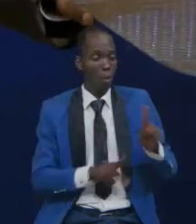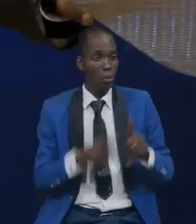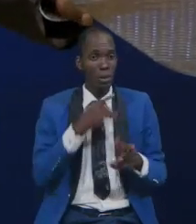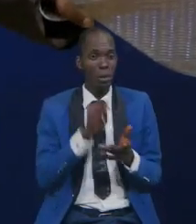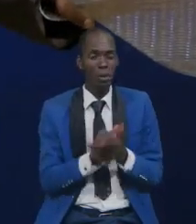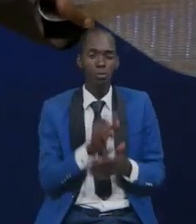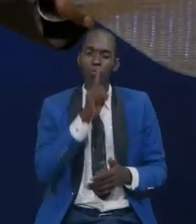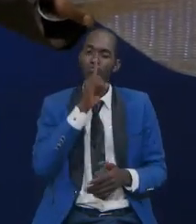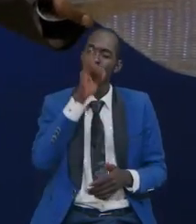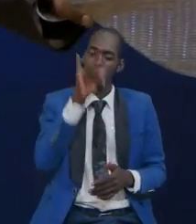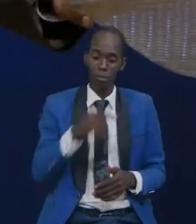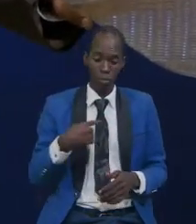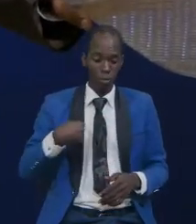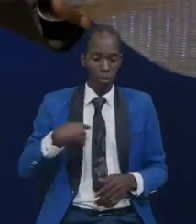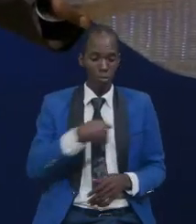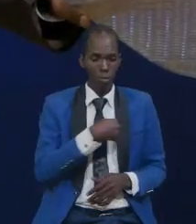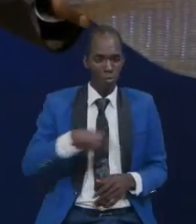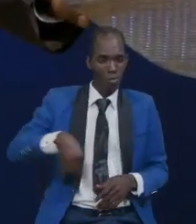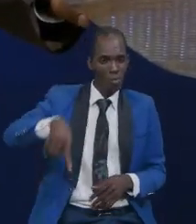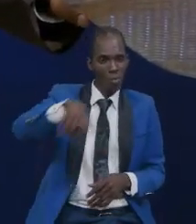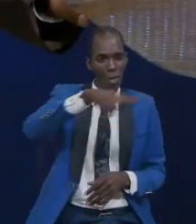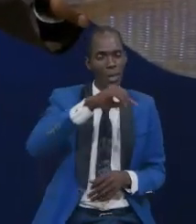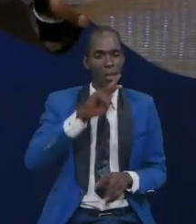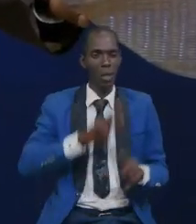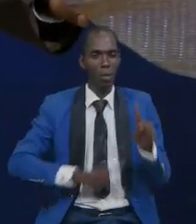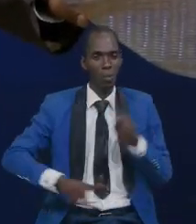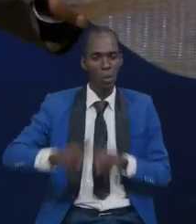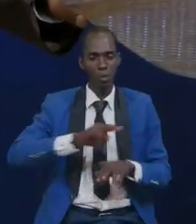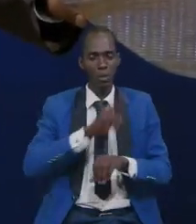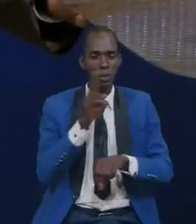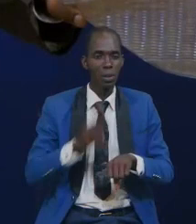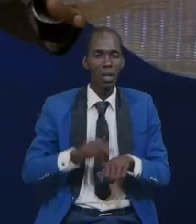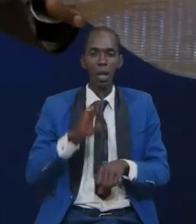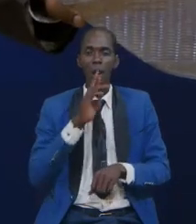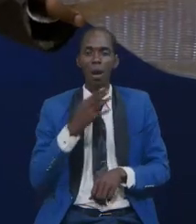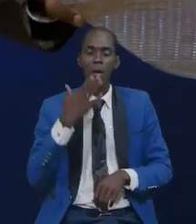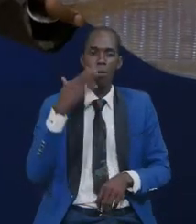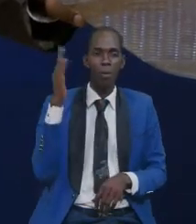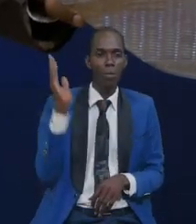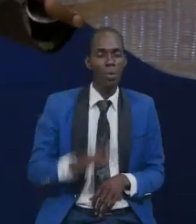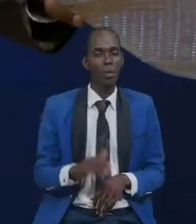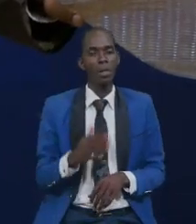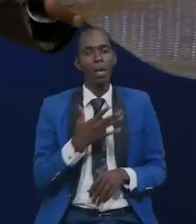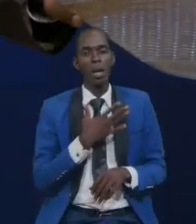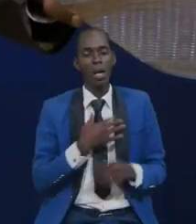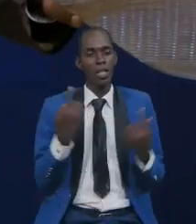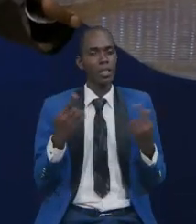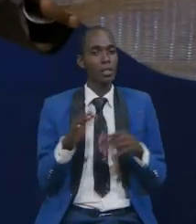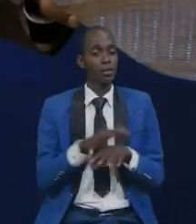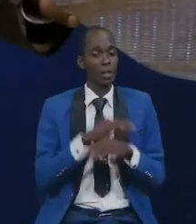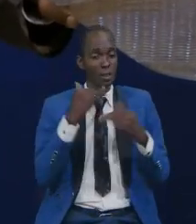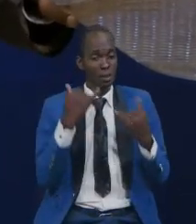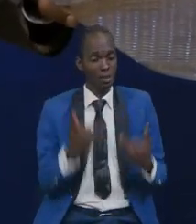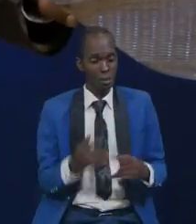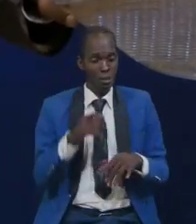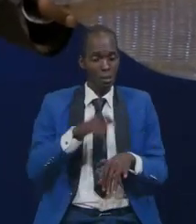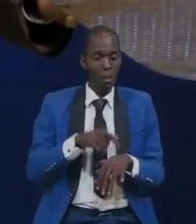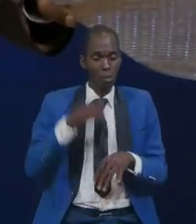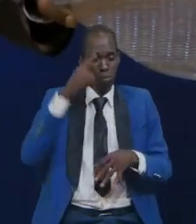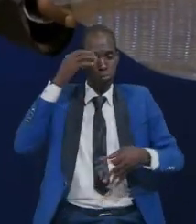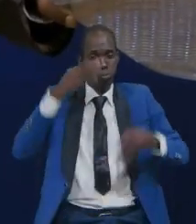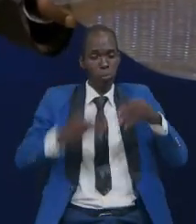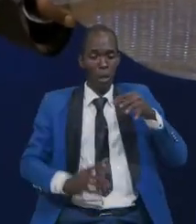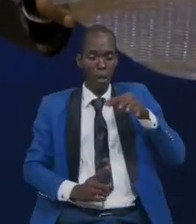have been wicked, we have been evil, we have been sinful, and now the day of judgment has come, and